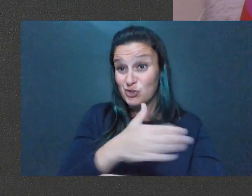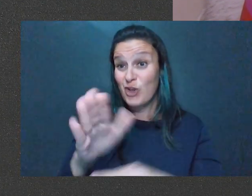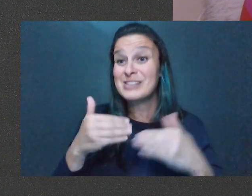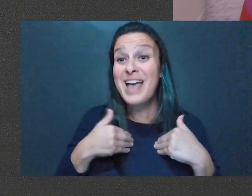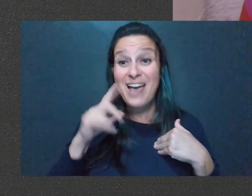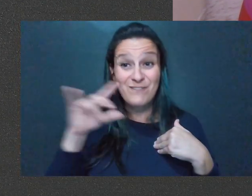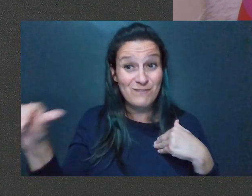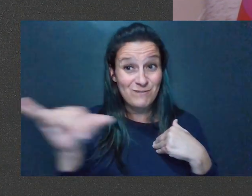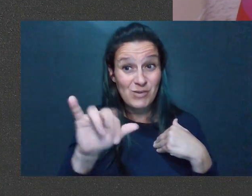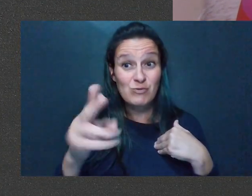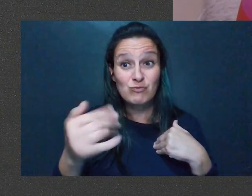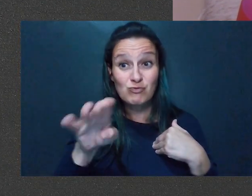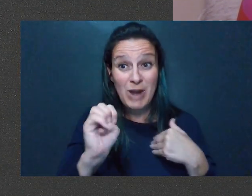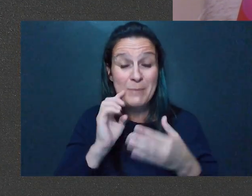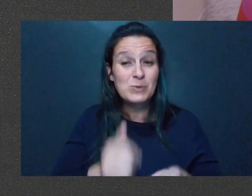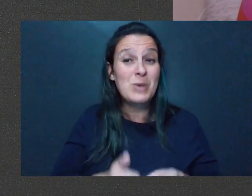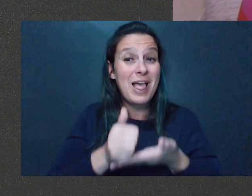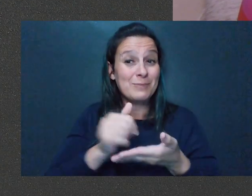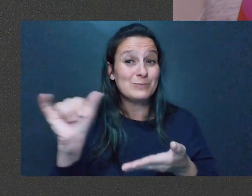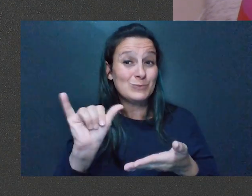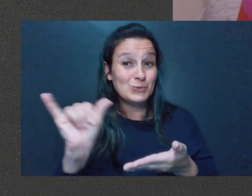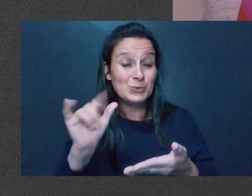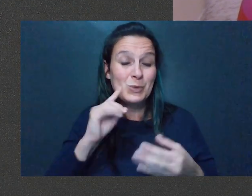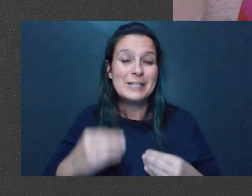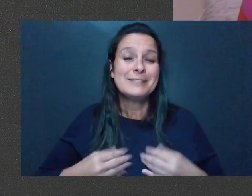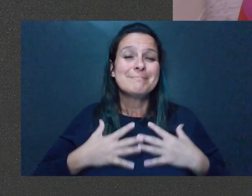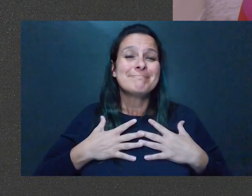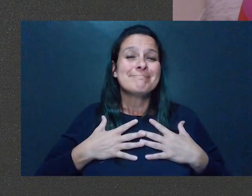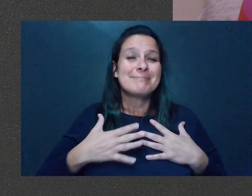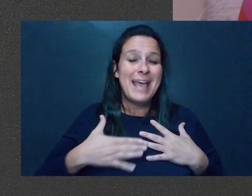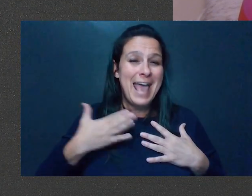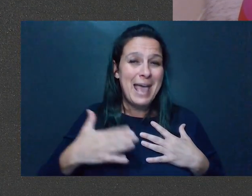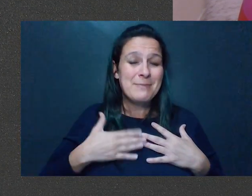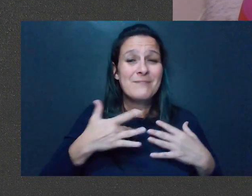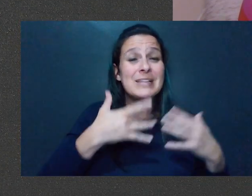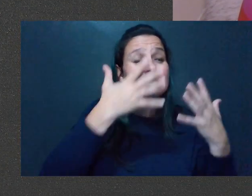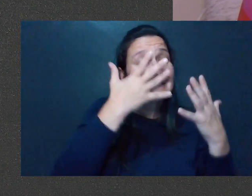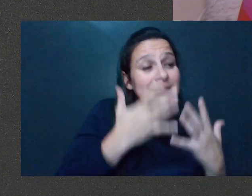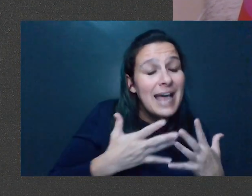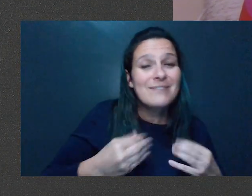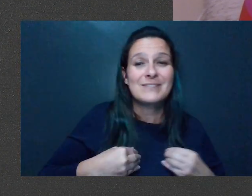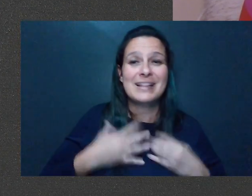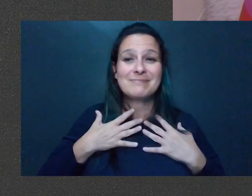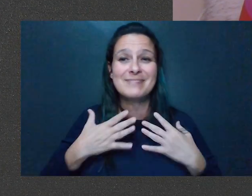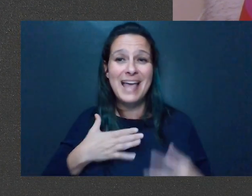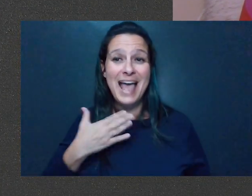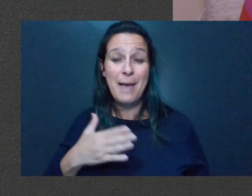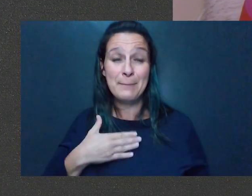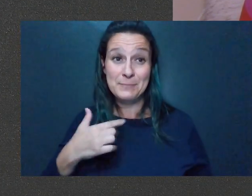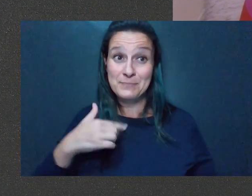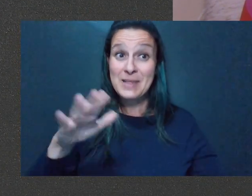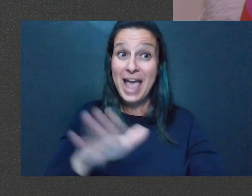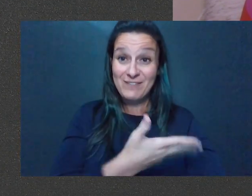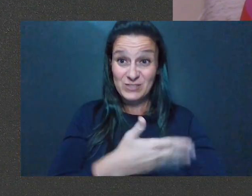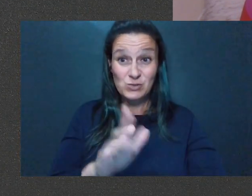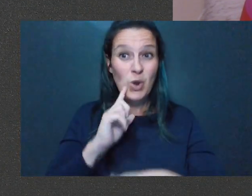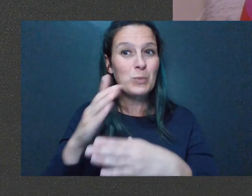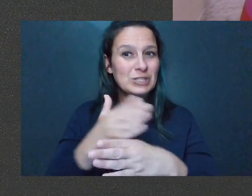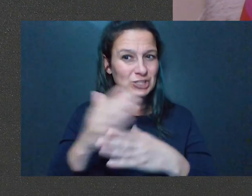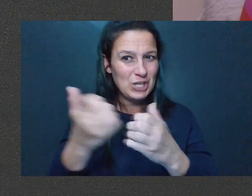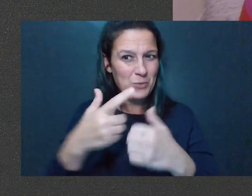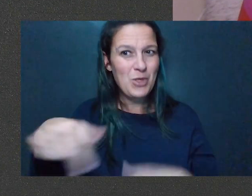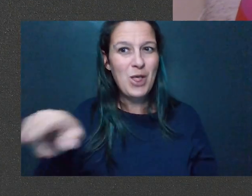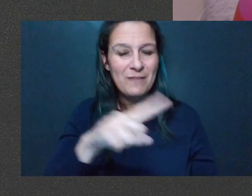in them too, and they can cheer us up when we're feeling blue. I have a song that I would love to share with